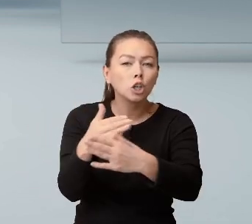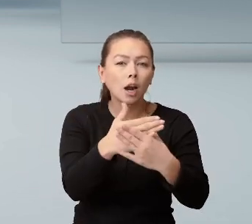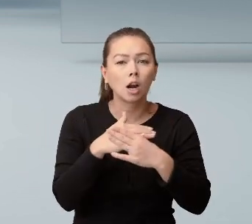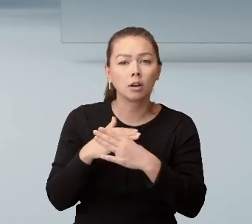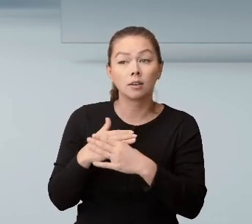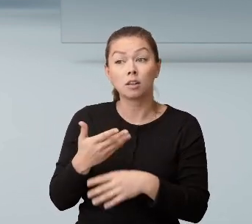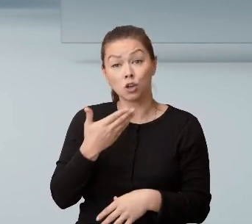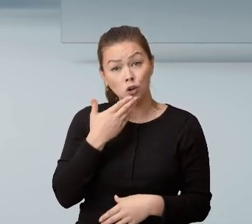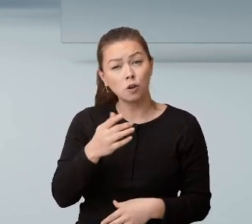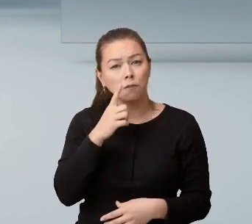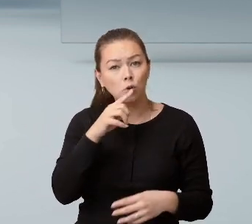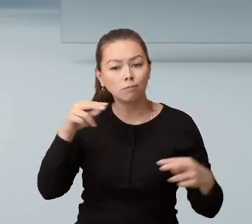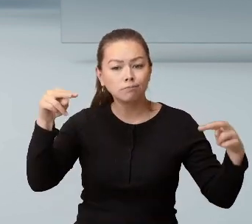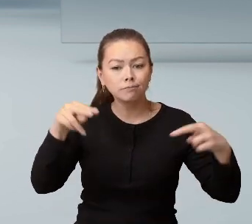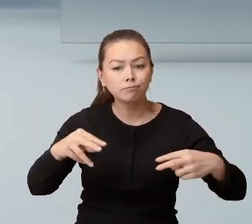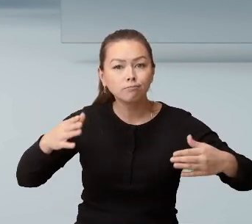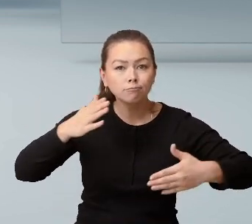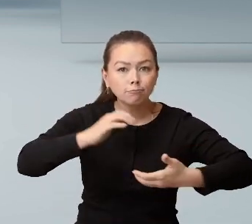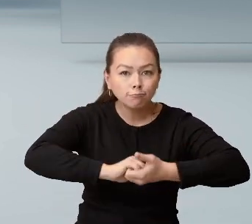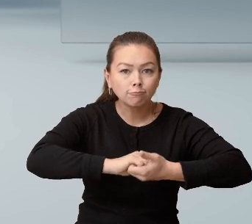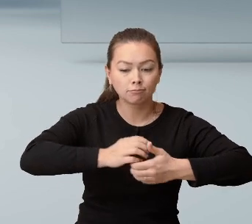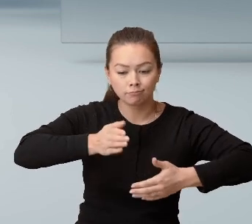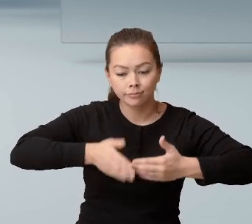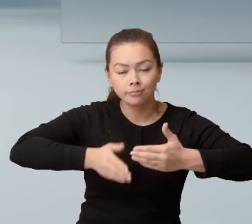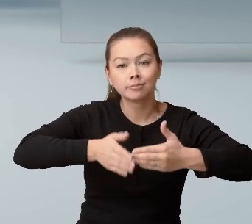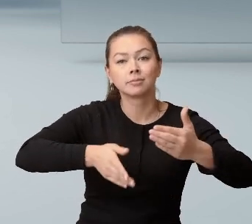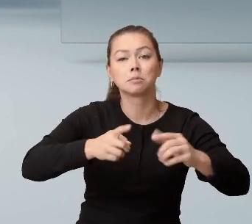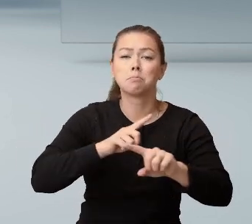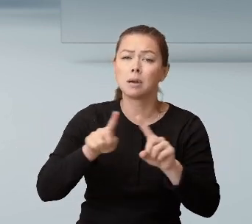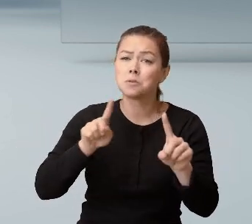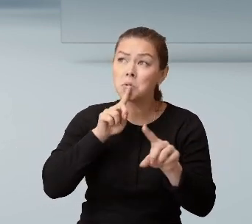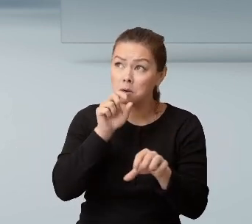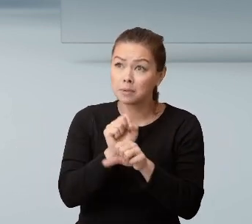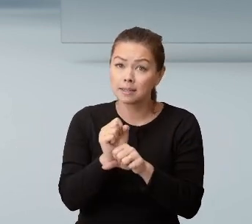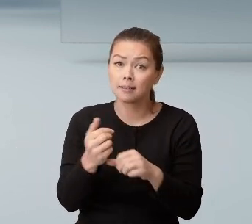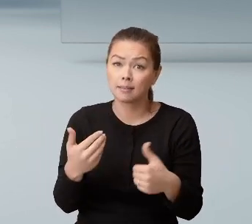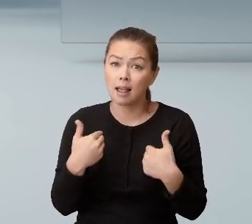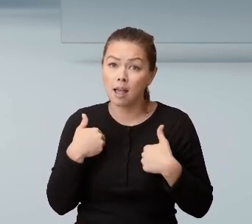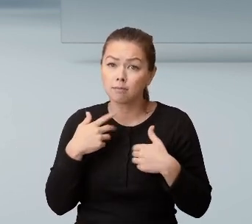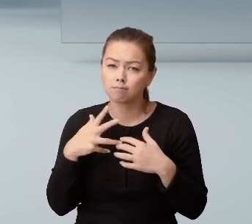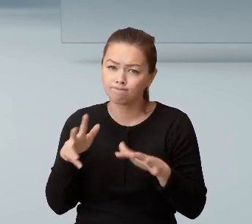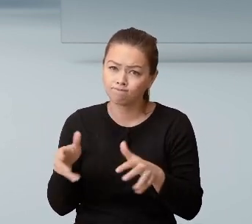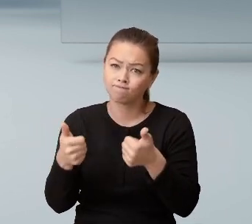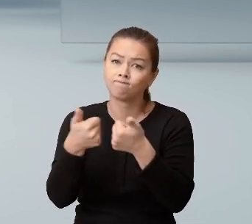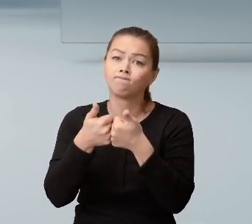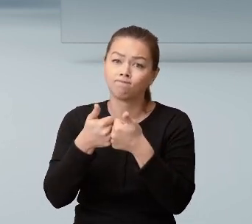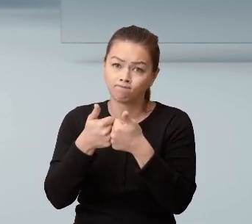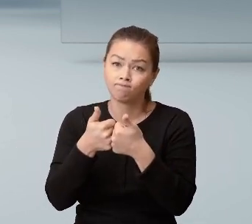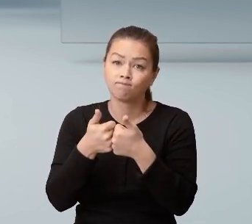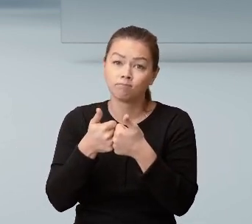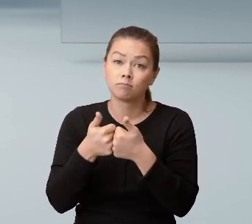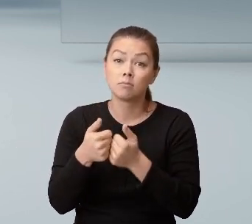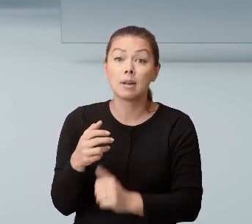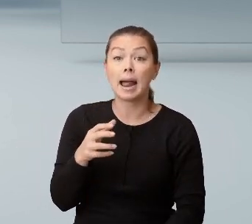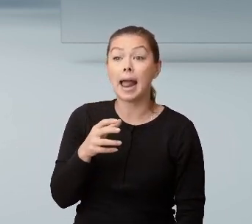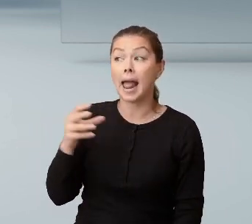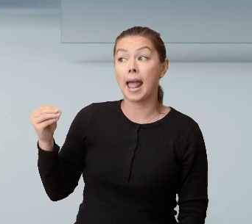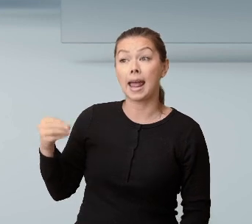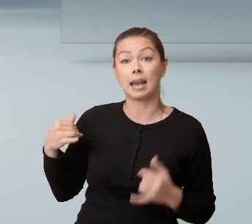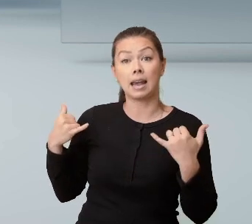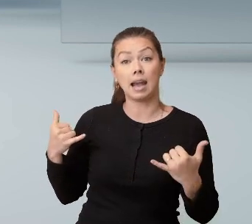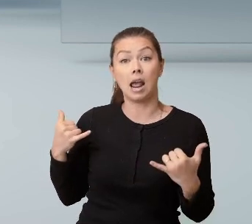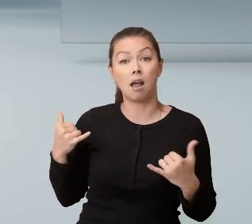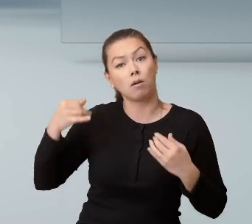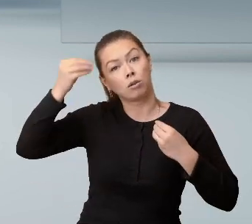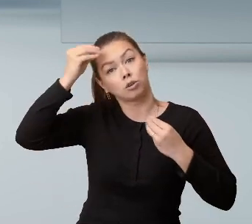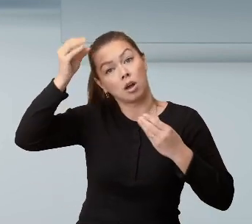business and productivity, but does provide some real challenges. And related to that, we have this explosion in content that